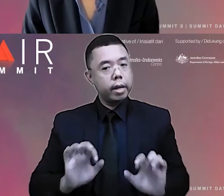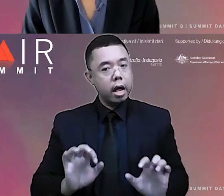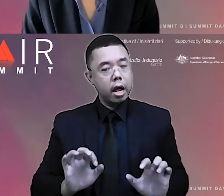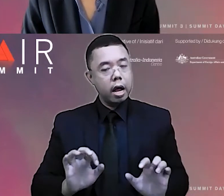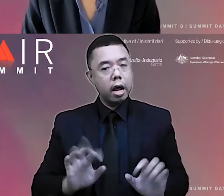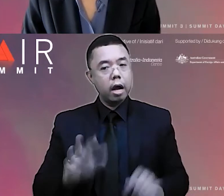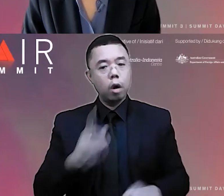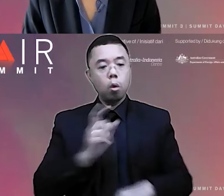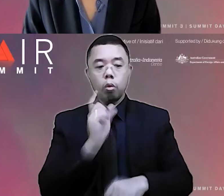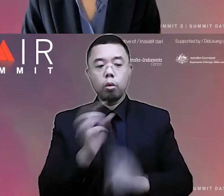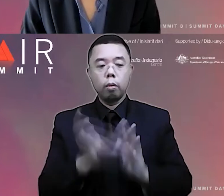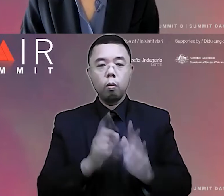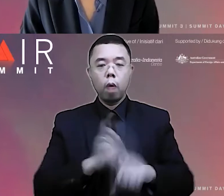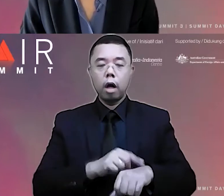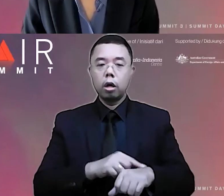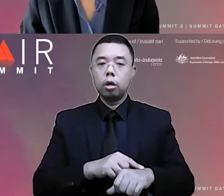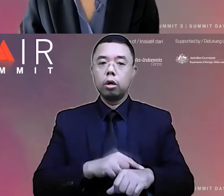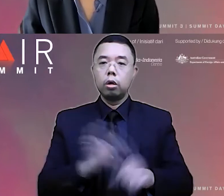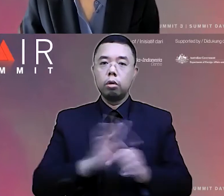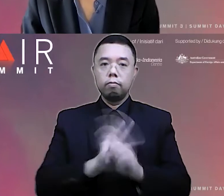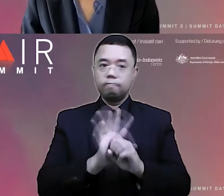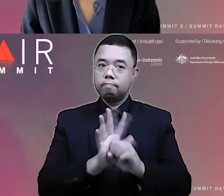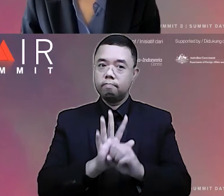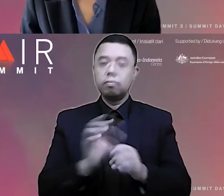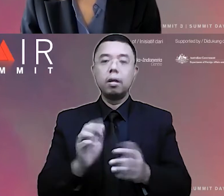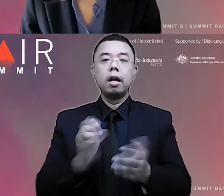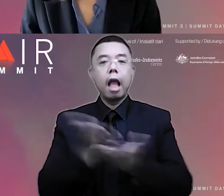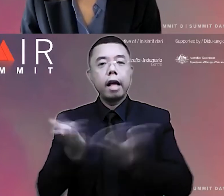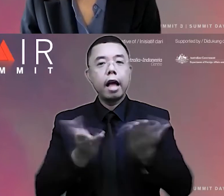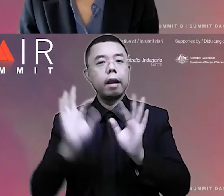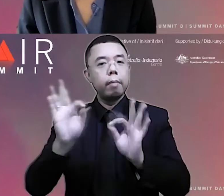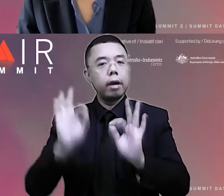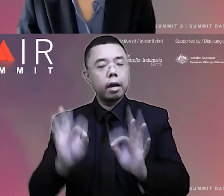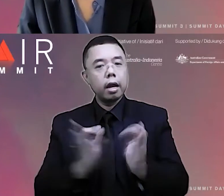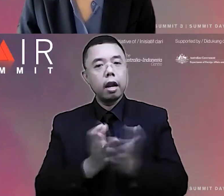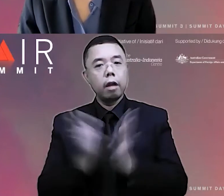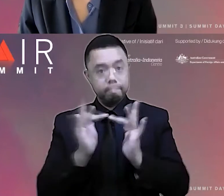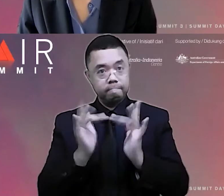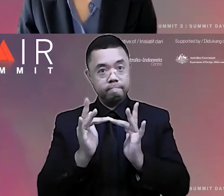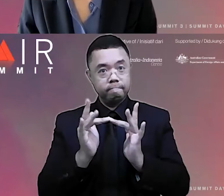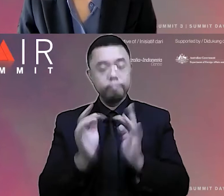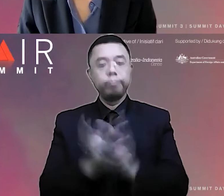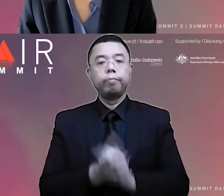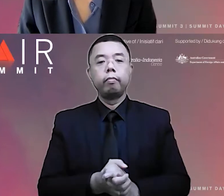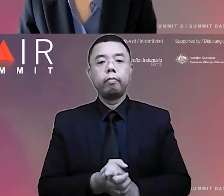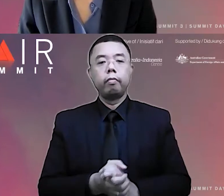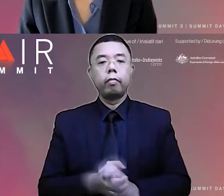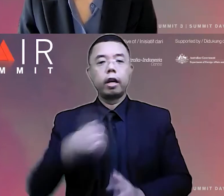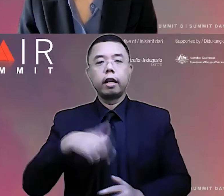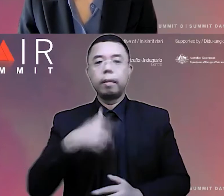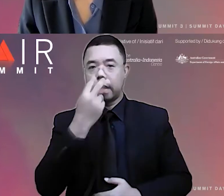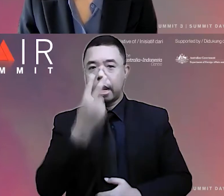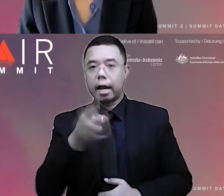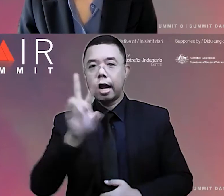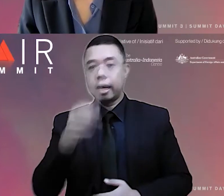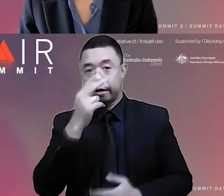the pandemic. Next slide, please. And if we can see here, the restrained by the second